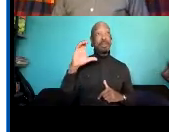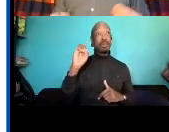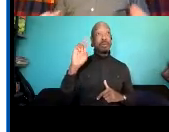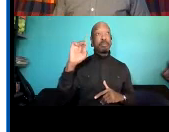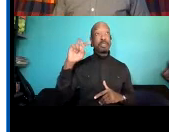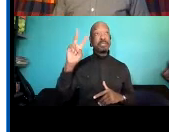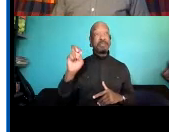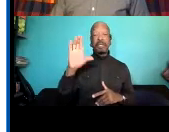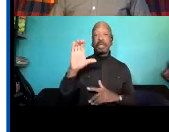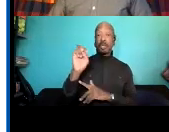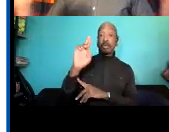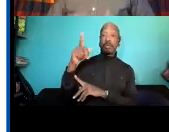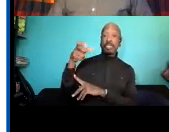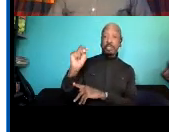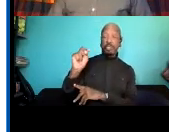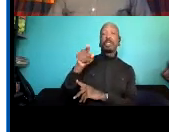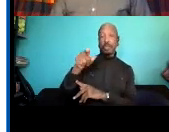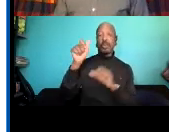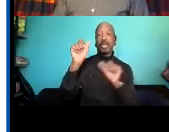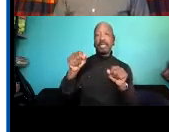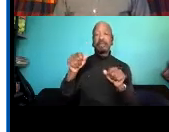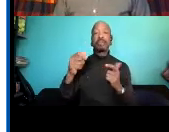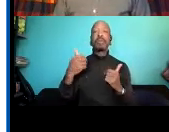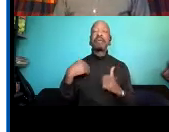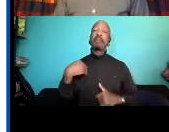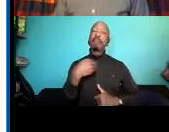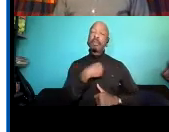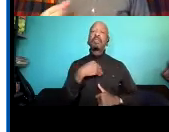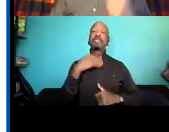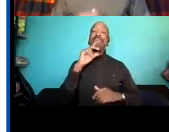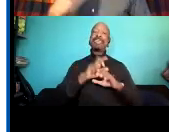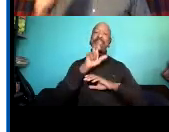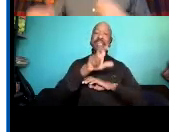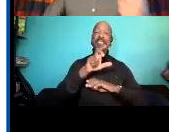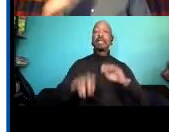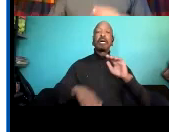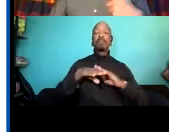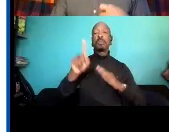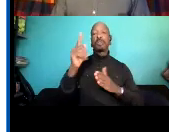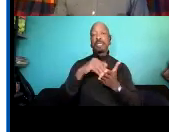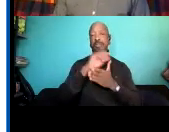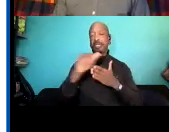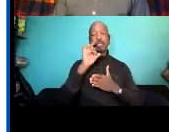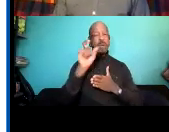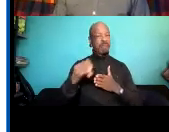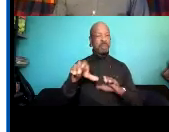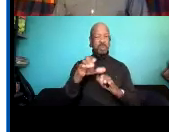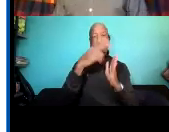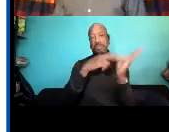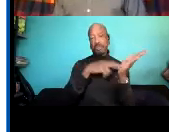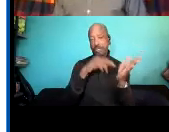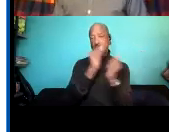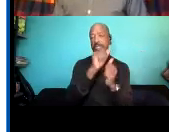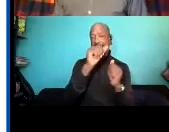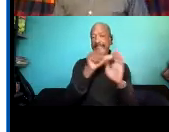is that you're able to get members to invest up to $1,000, and you don't need to do any registration at the state or federal